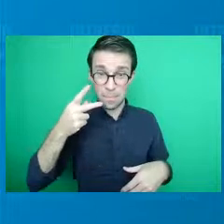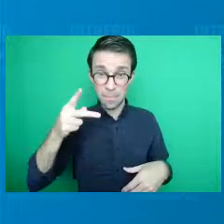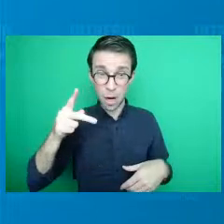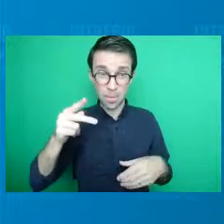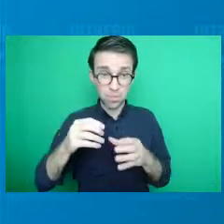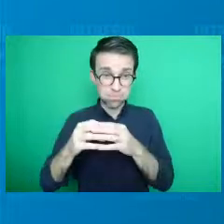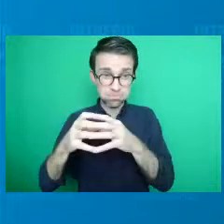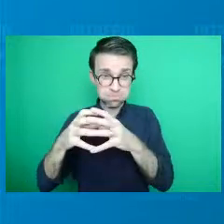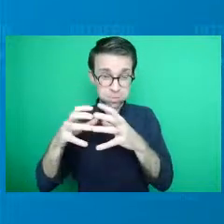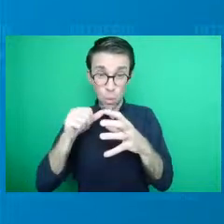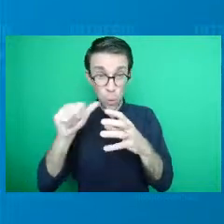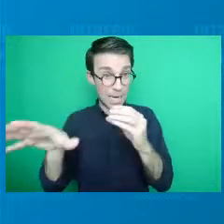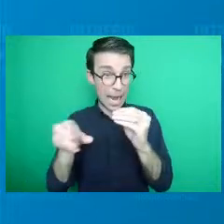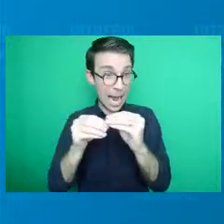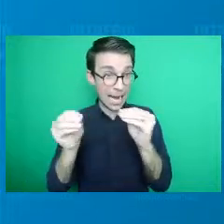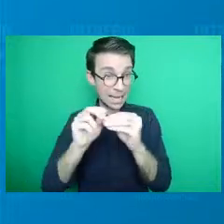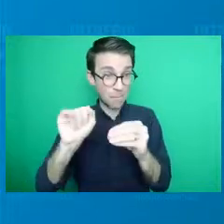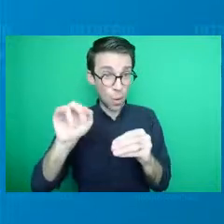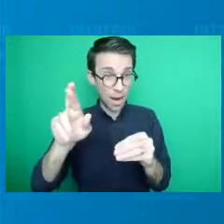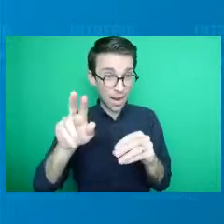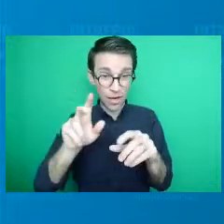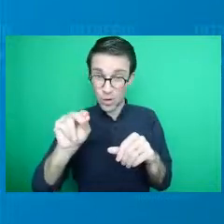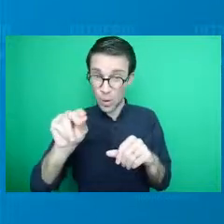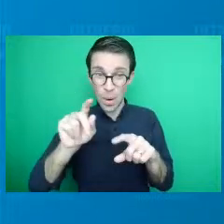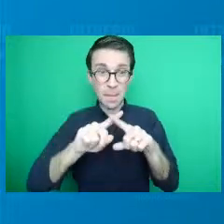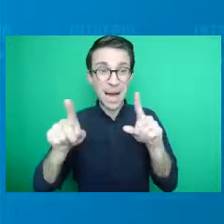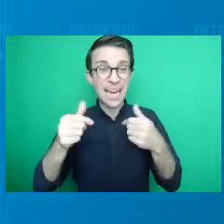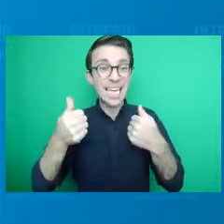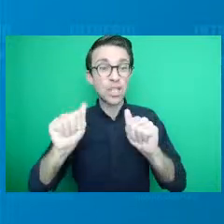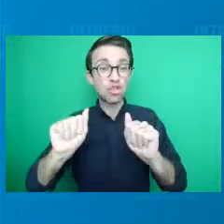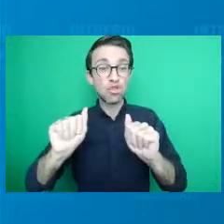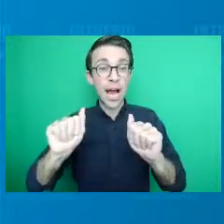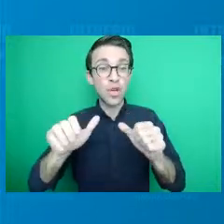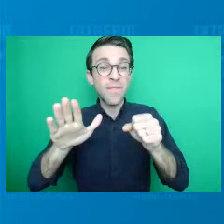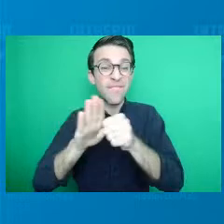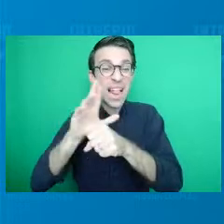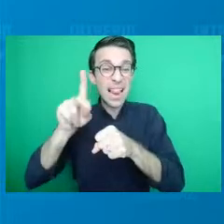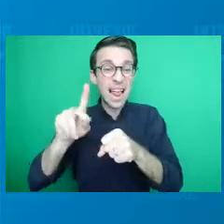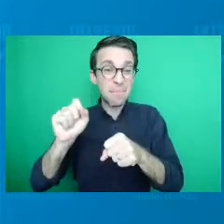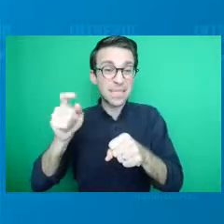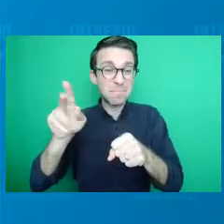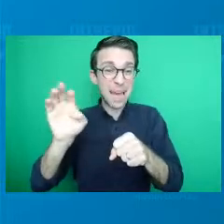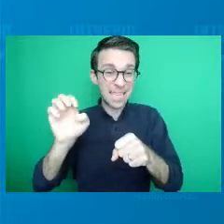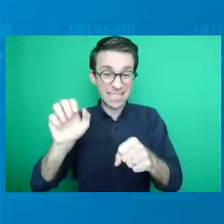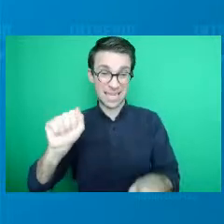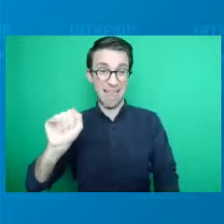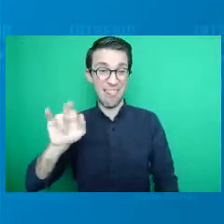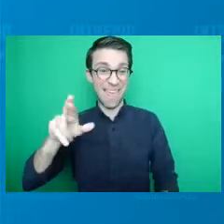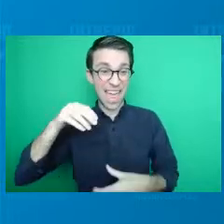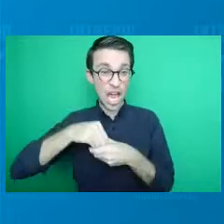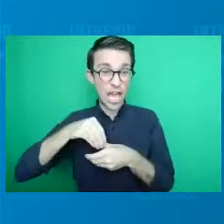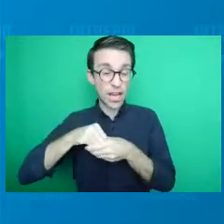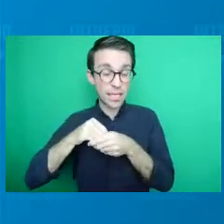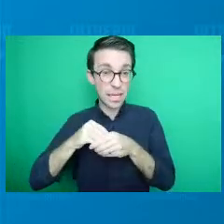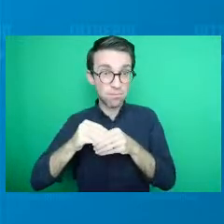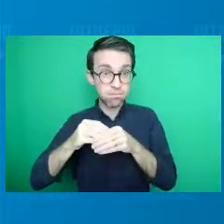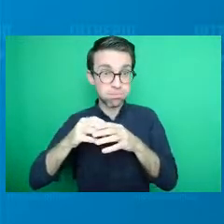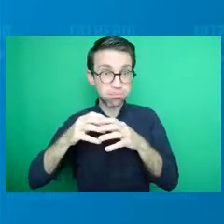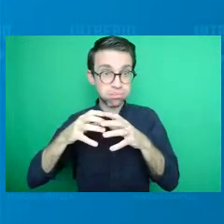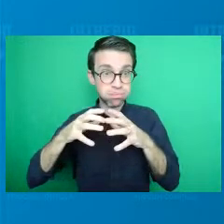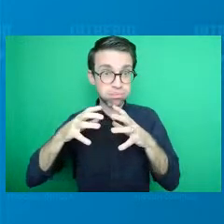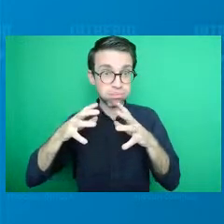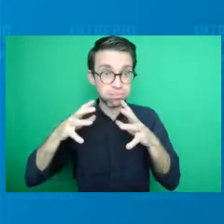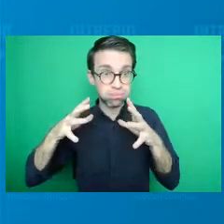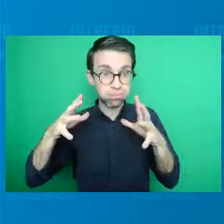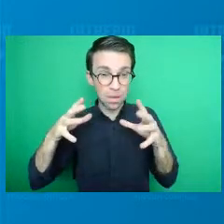it. It's just trying to fill up the space that's left by the vacuum. The air inside of it is just expanding to fill up the space. If you ever